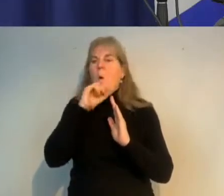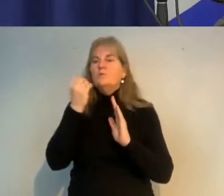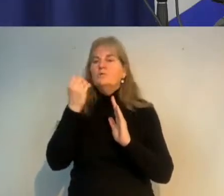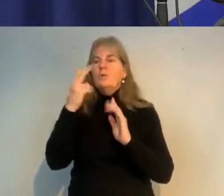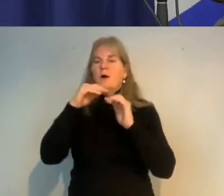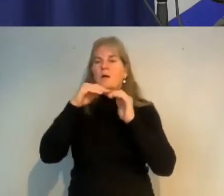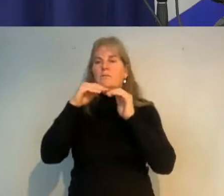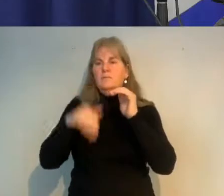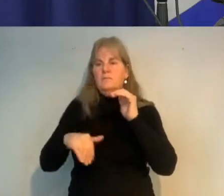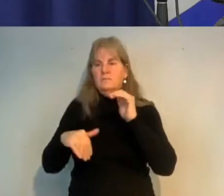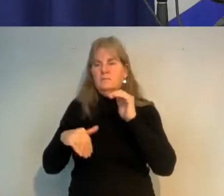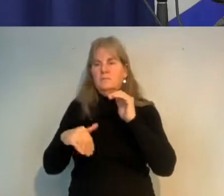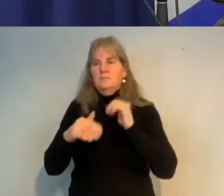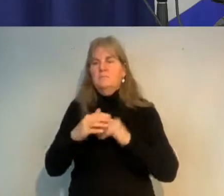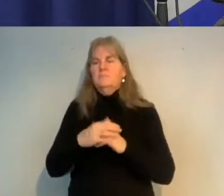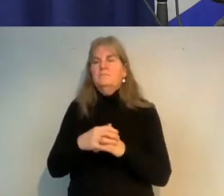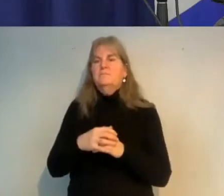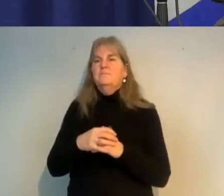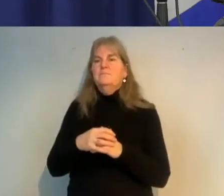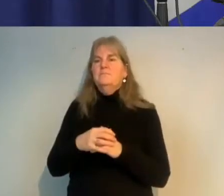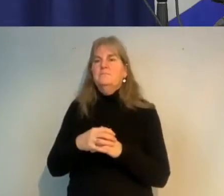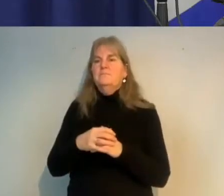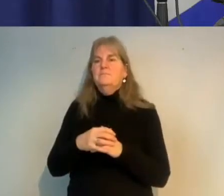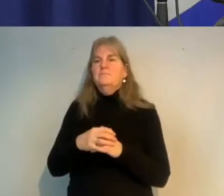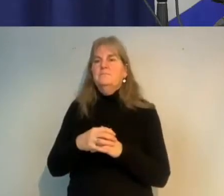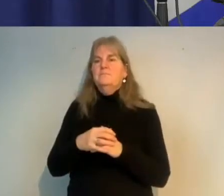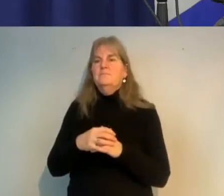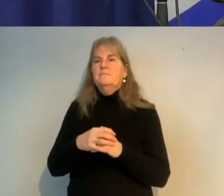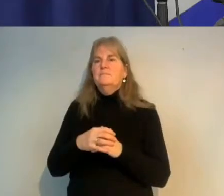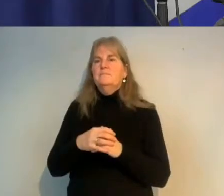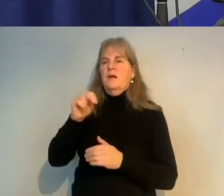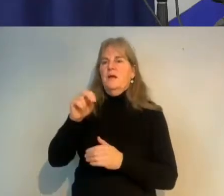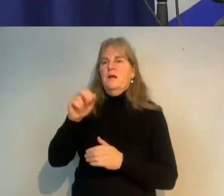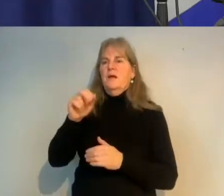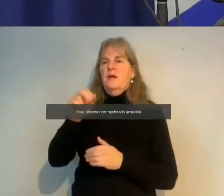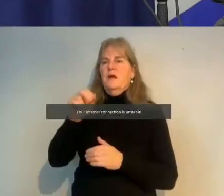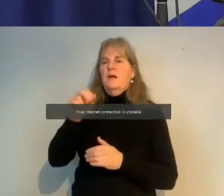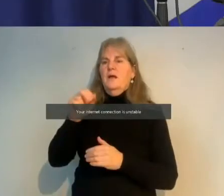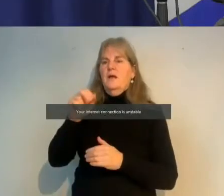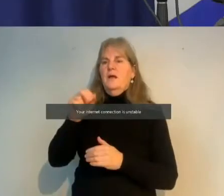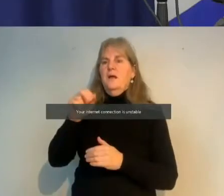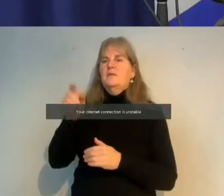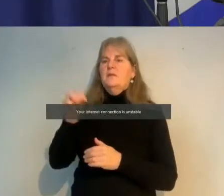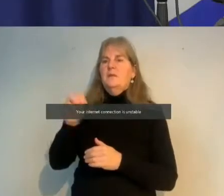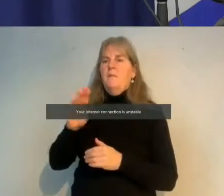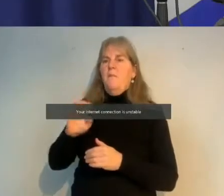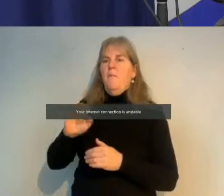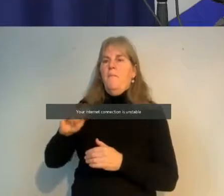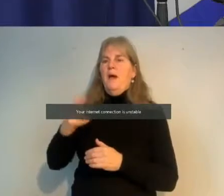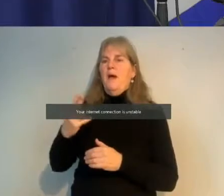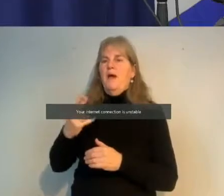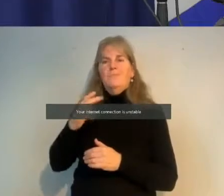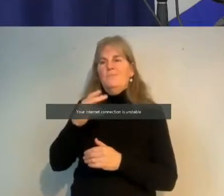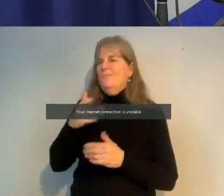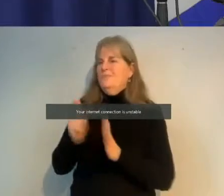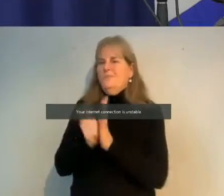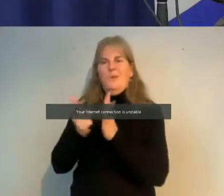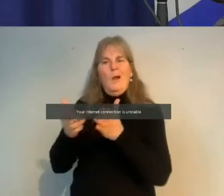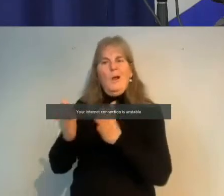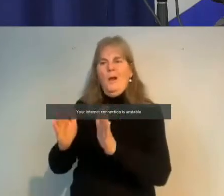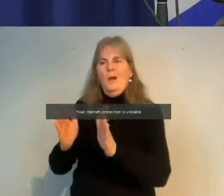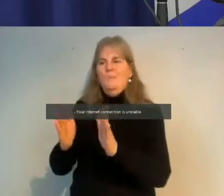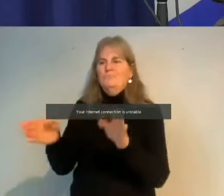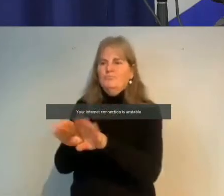Public saunas and steam baths are not permitted to operate, and all businesses are strongly recommended to have